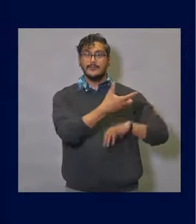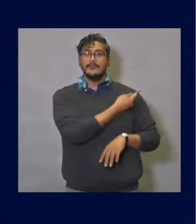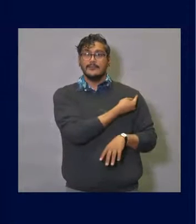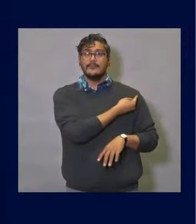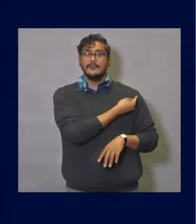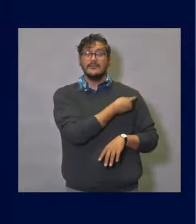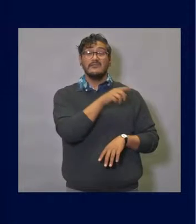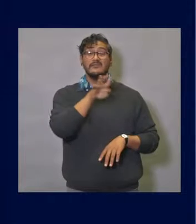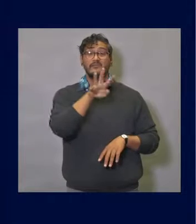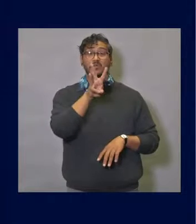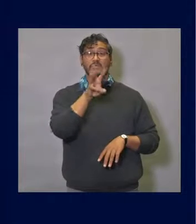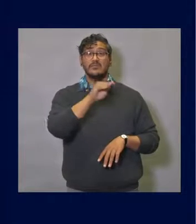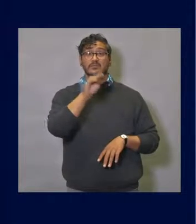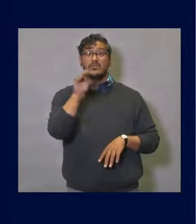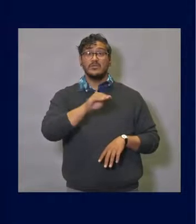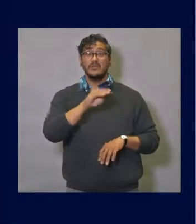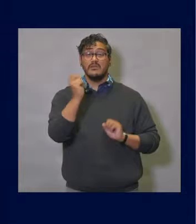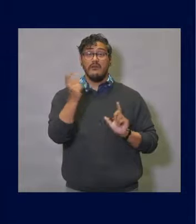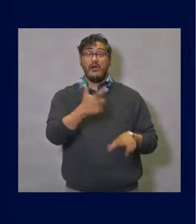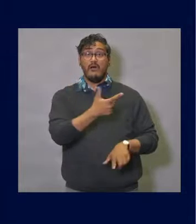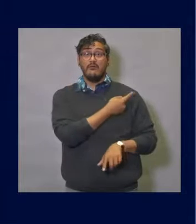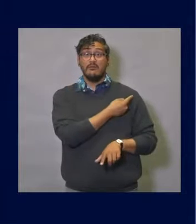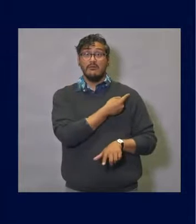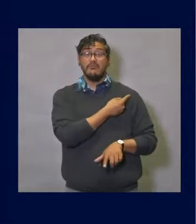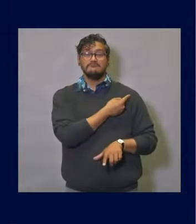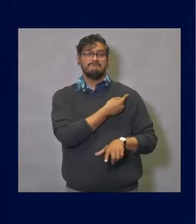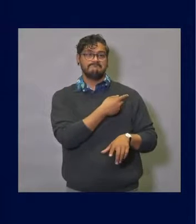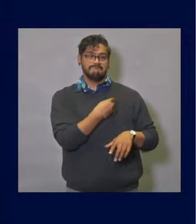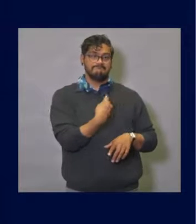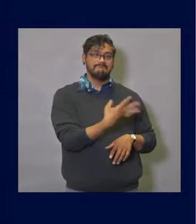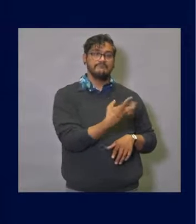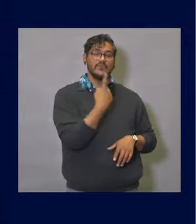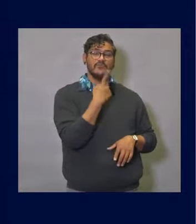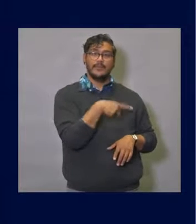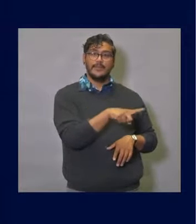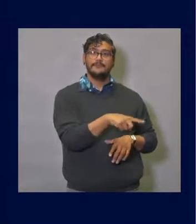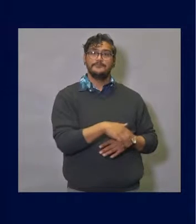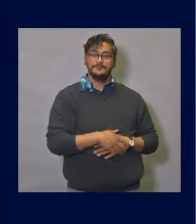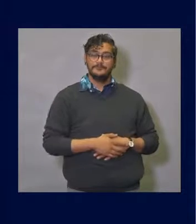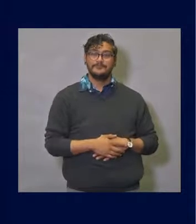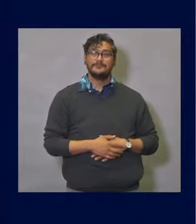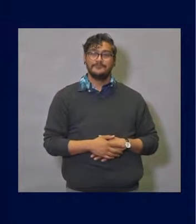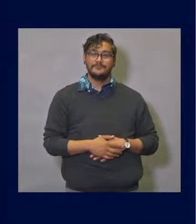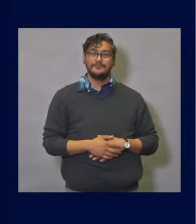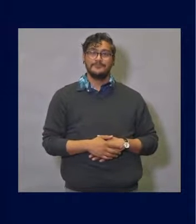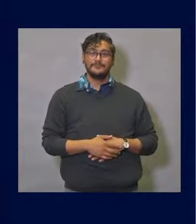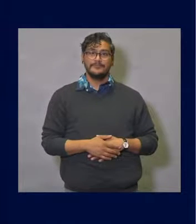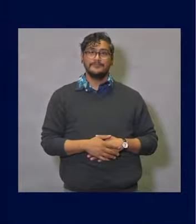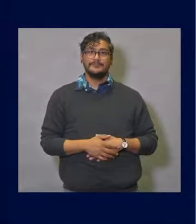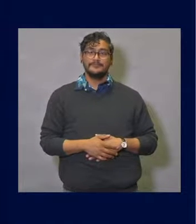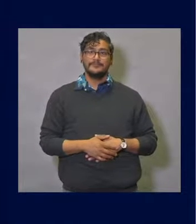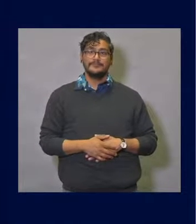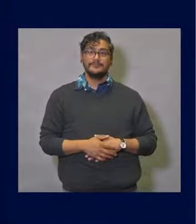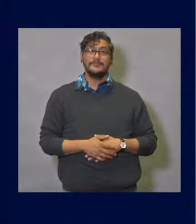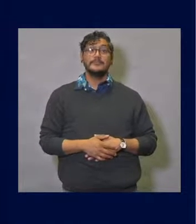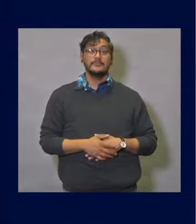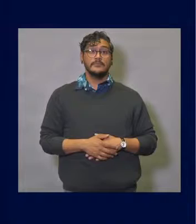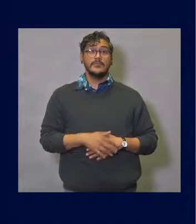were 46% of all the vaccinations administered at our county-run sites over the past 2 weeks.